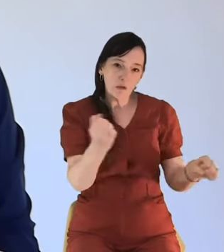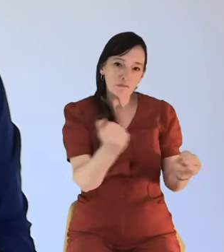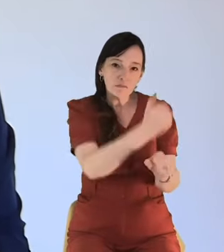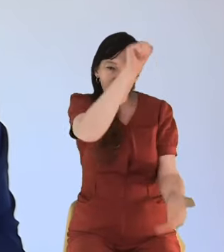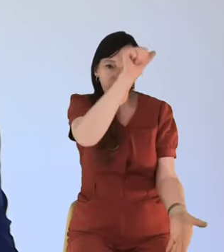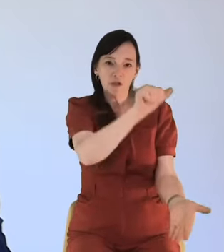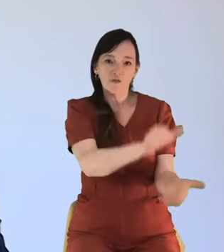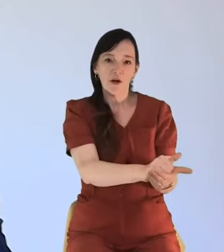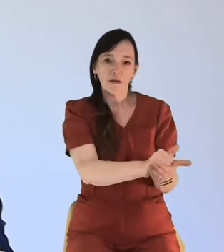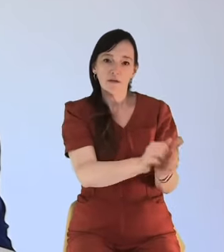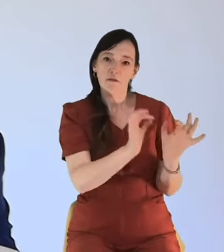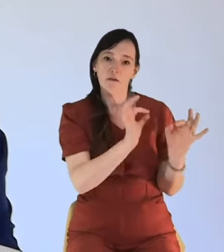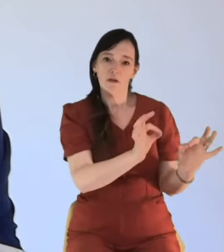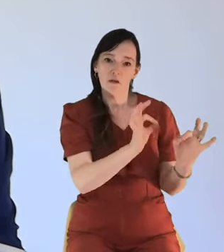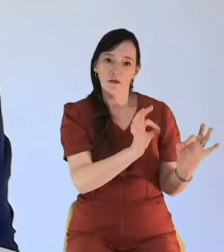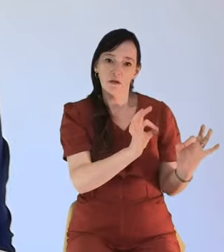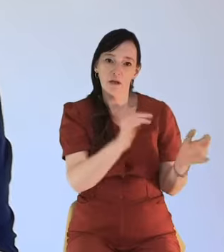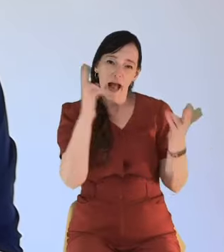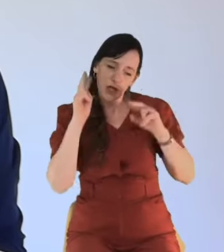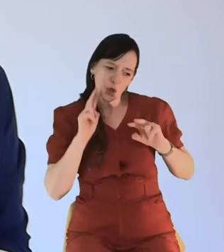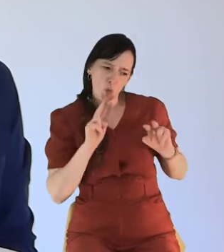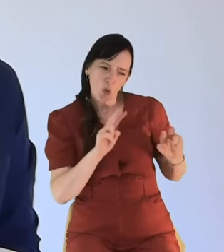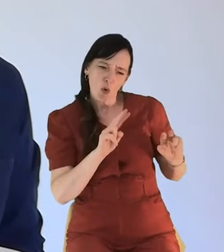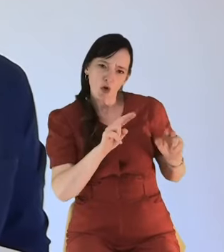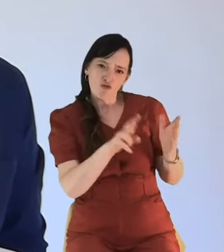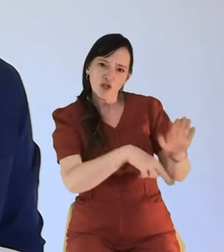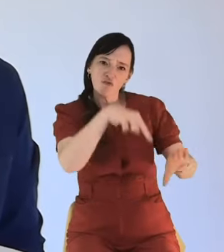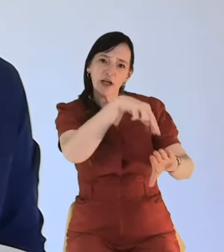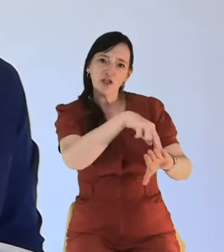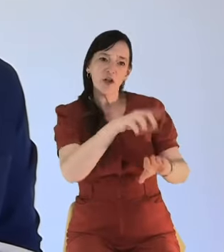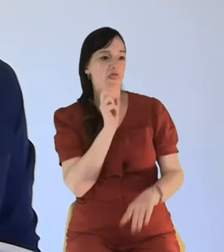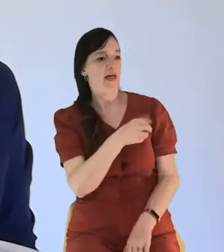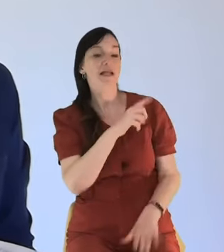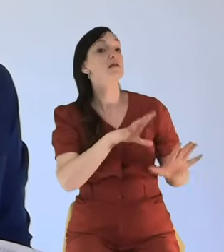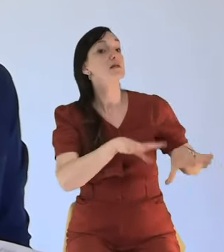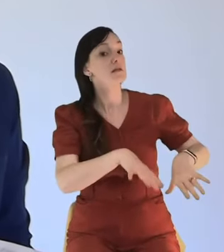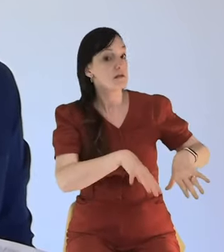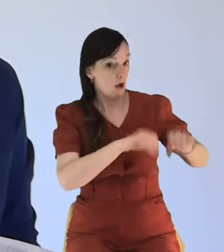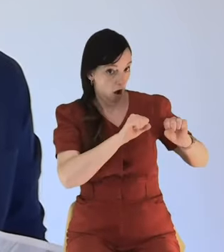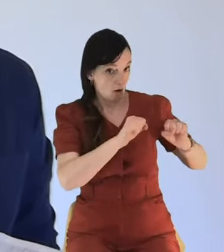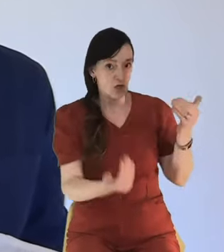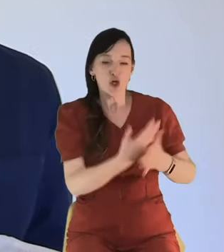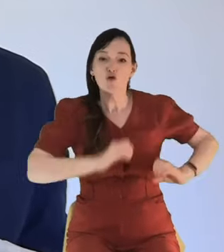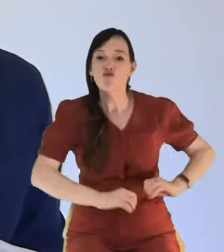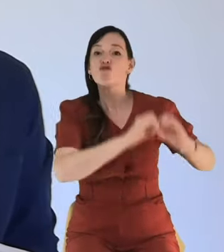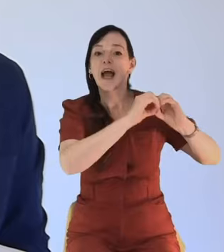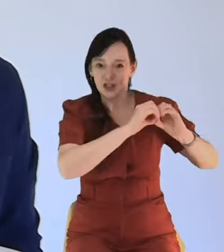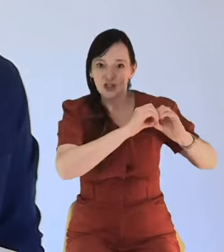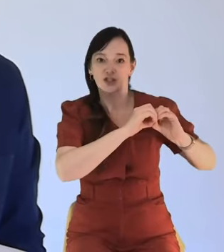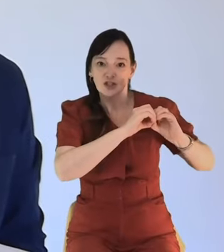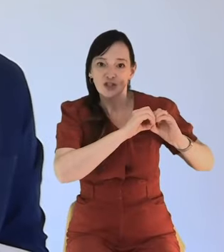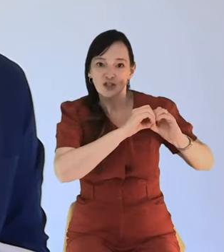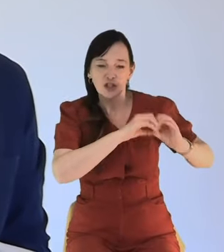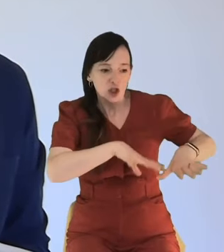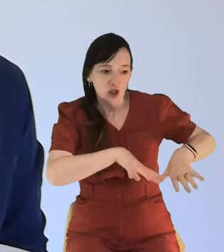And you look at his resurrection and you see the beginnings of the new creation. You see he's